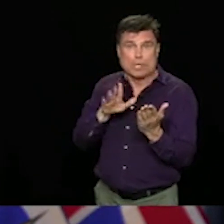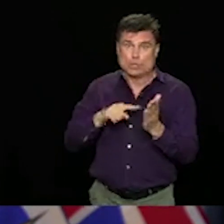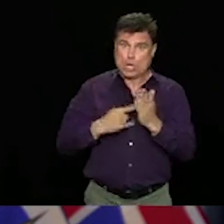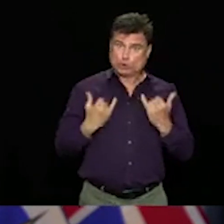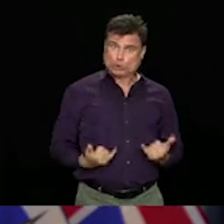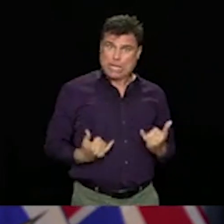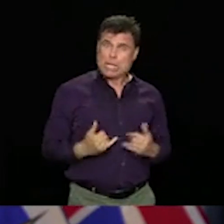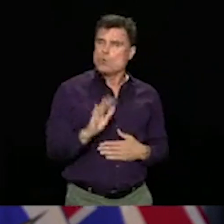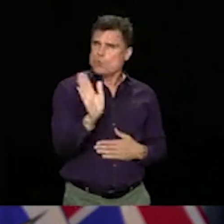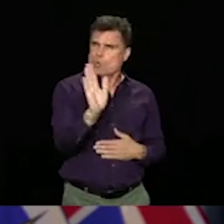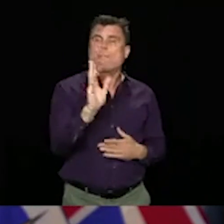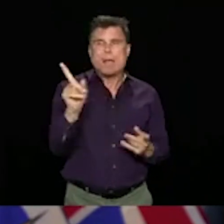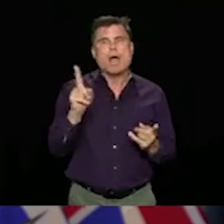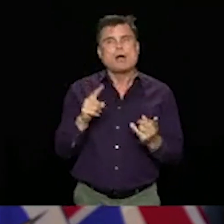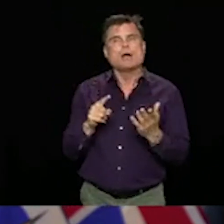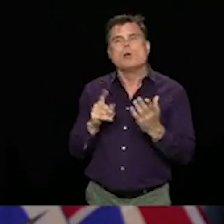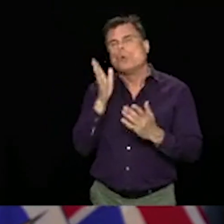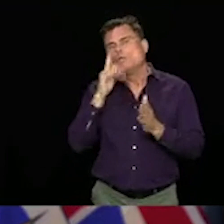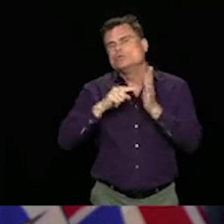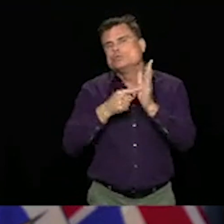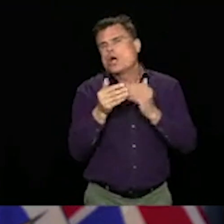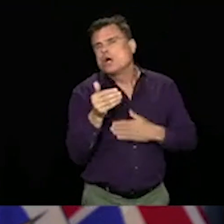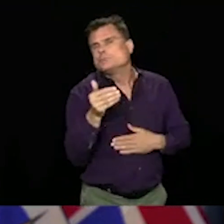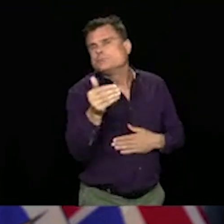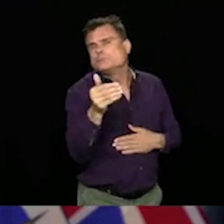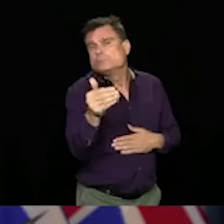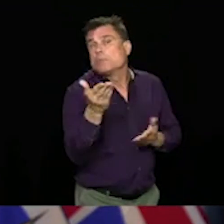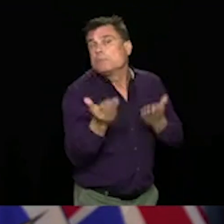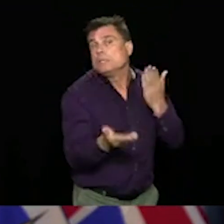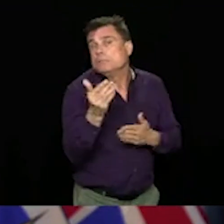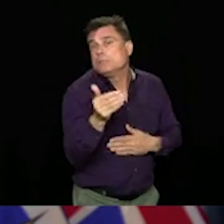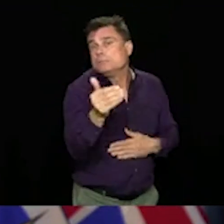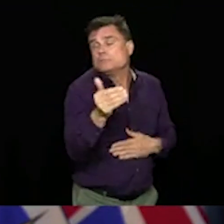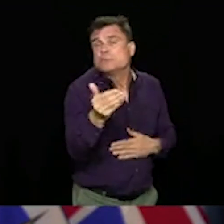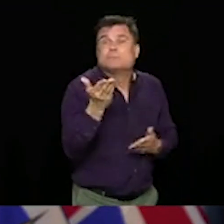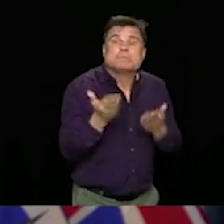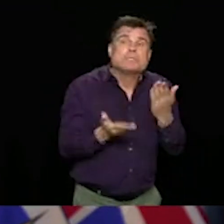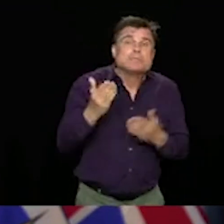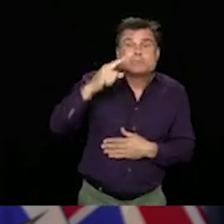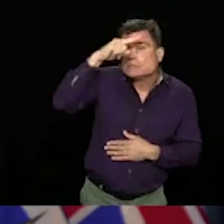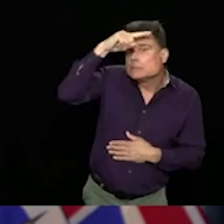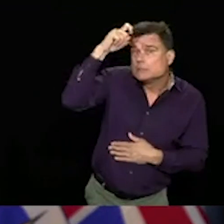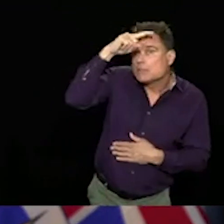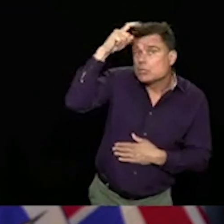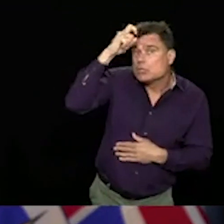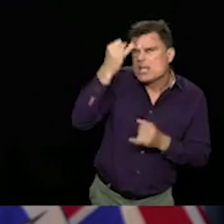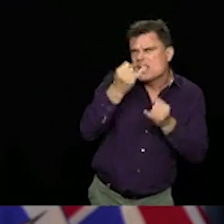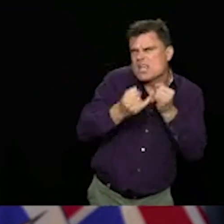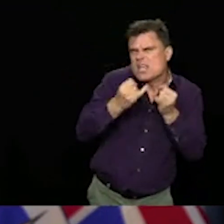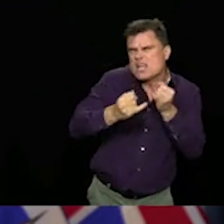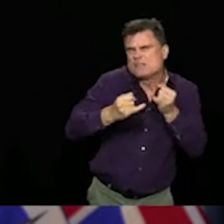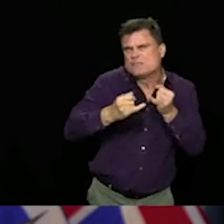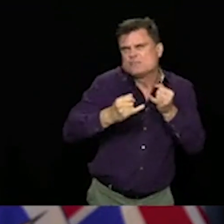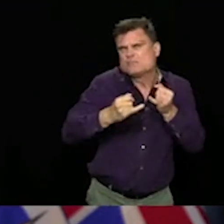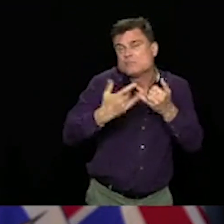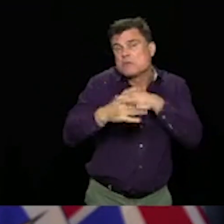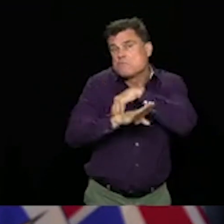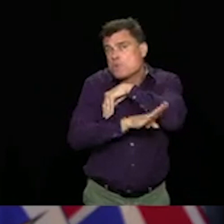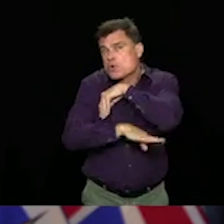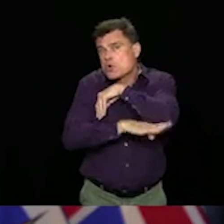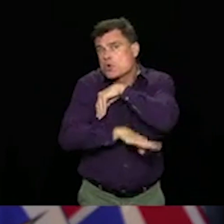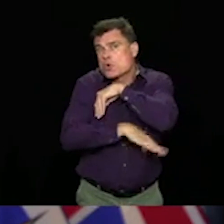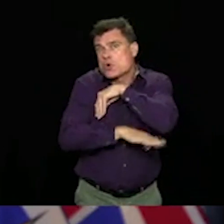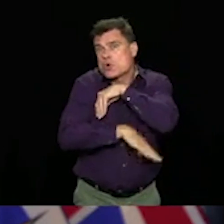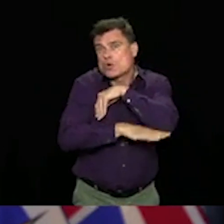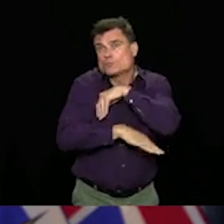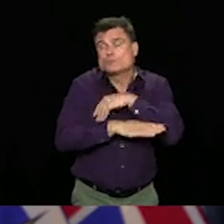proposal is for potential for some time in the future, late summer into the fall. I have reviewed that